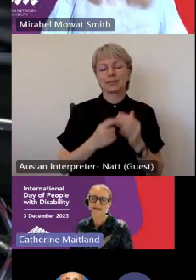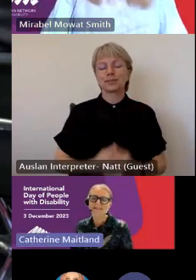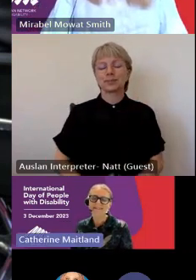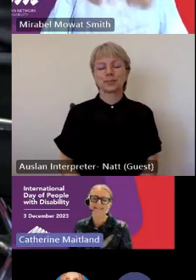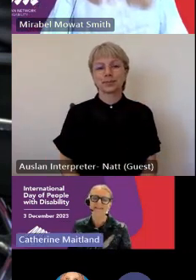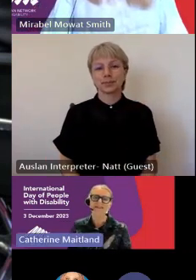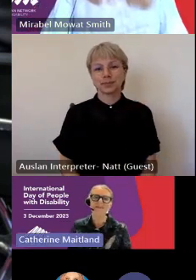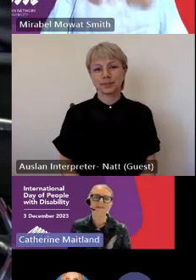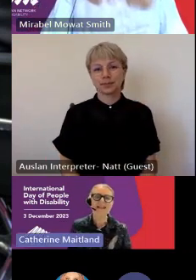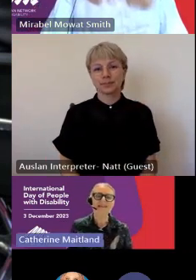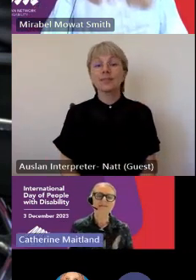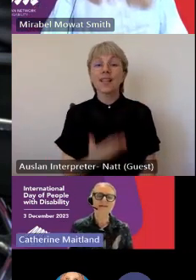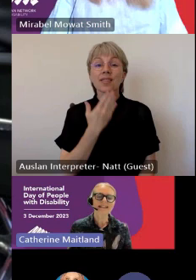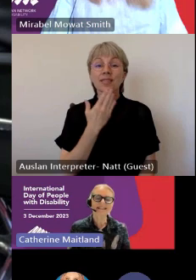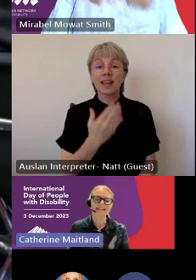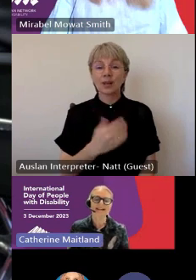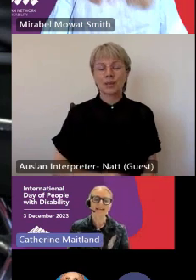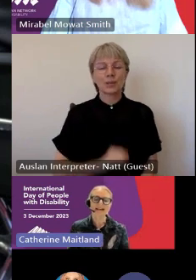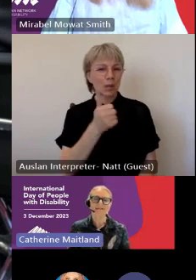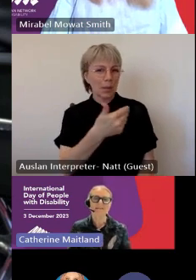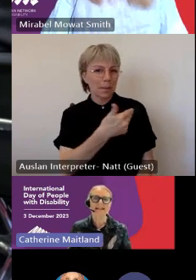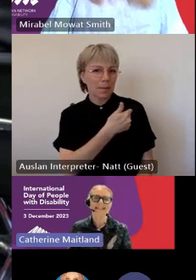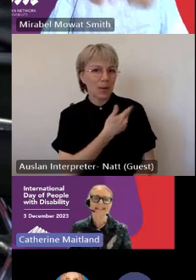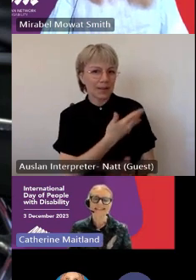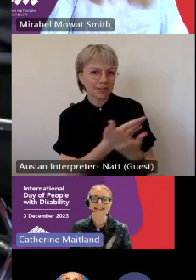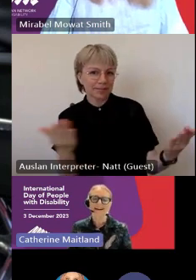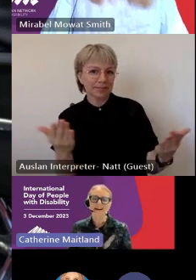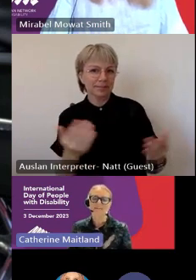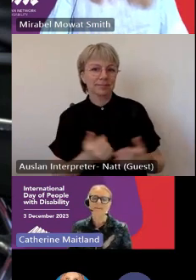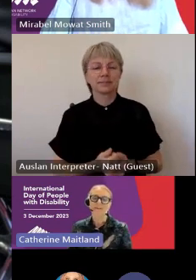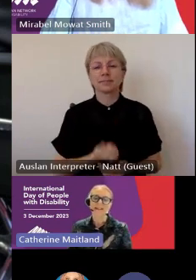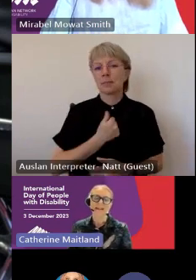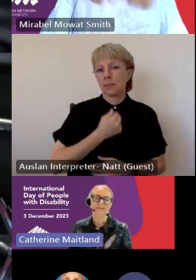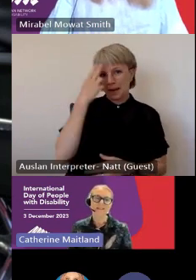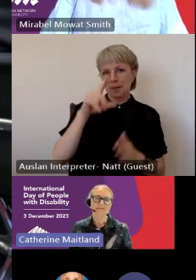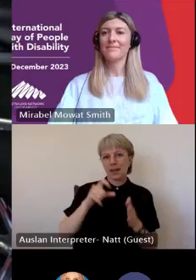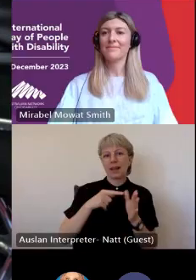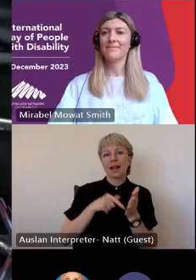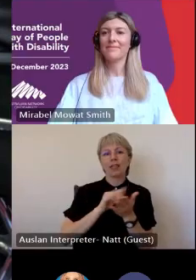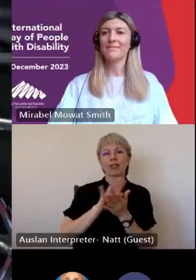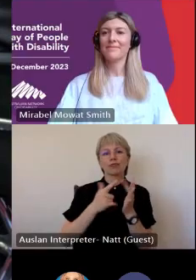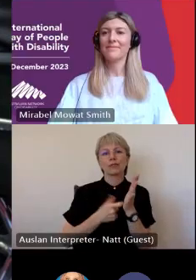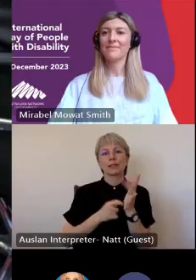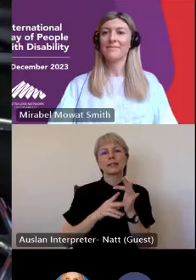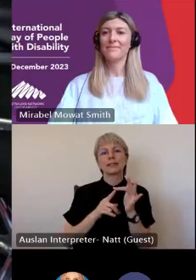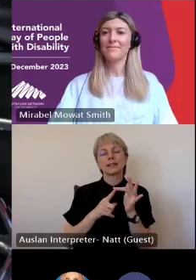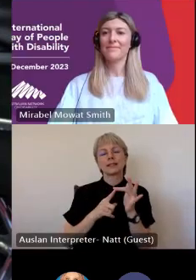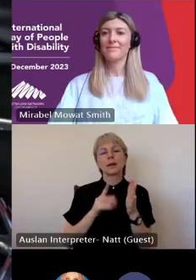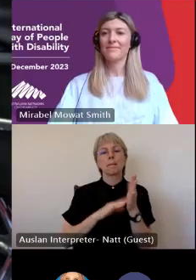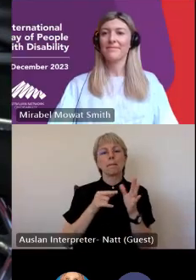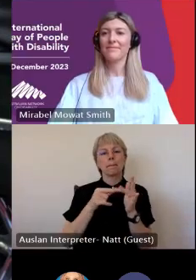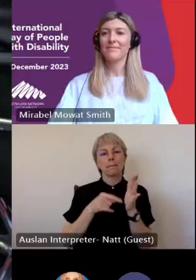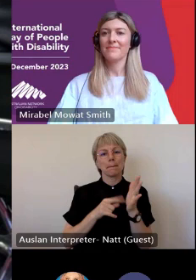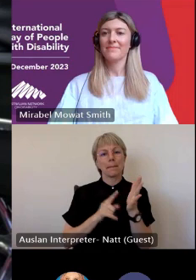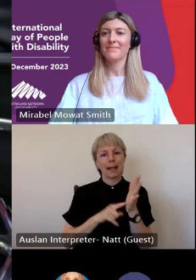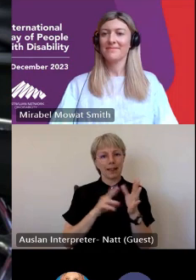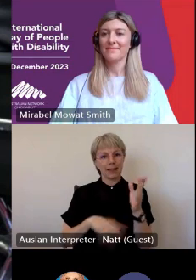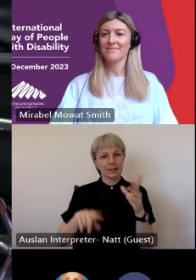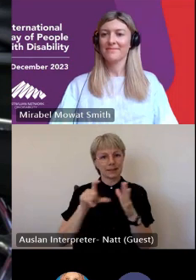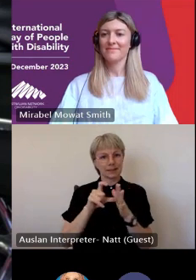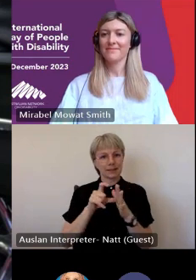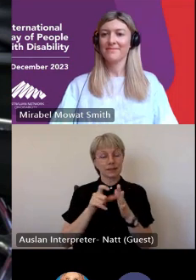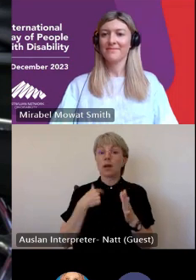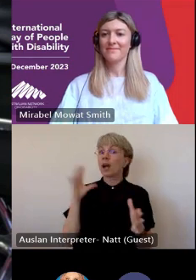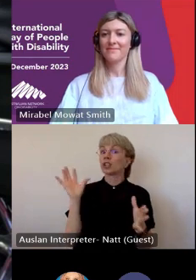Thank you, Mirabelle. Good morning, everyone. I'm Catherine Maitland. I've been working on this research project since I joined